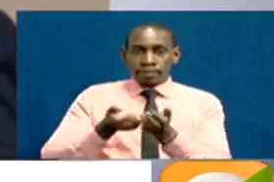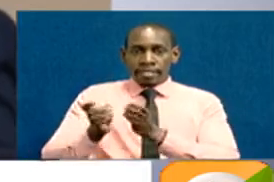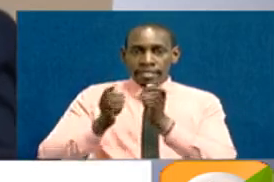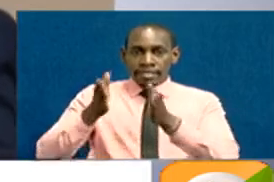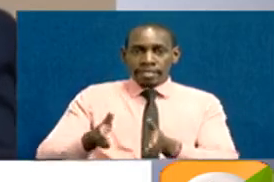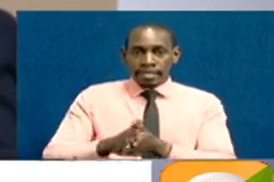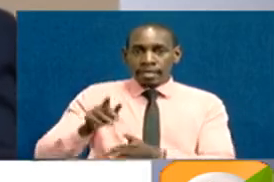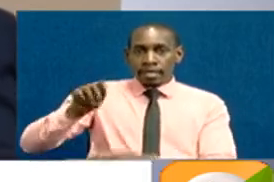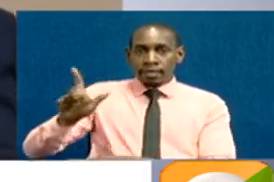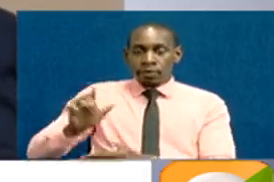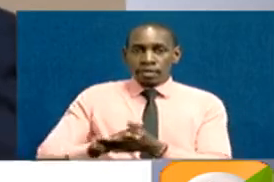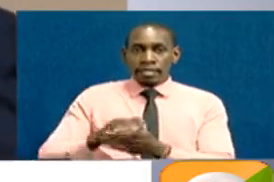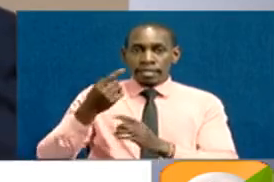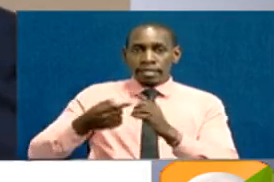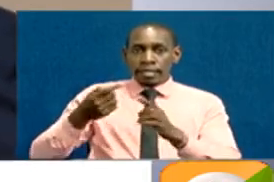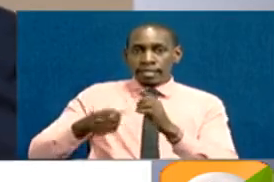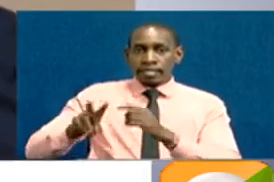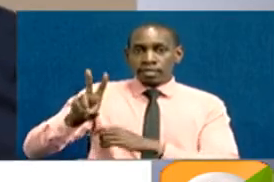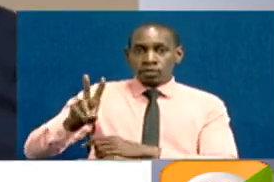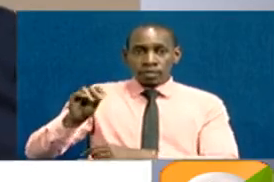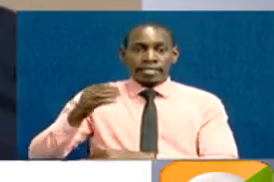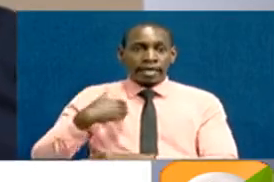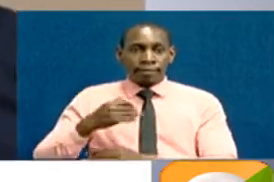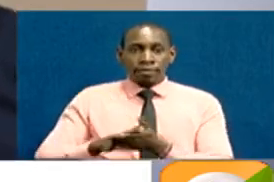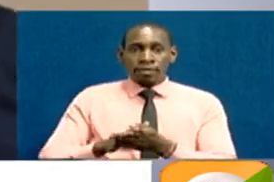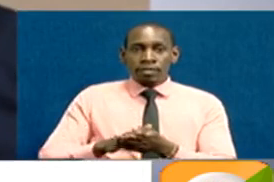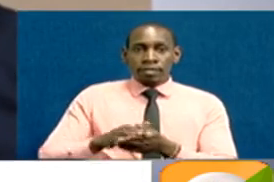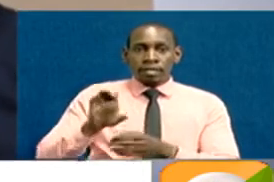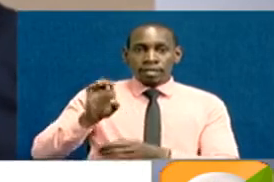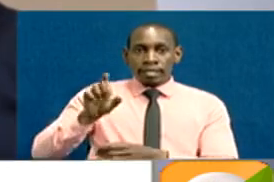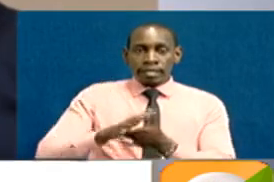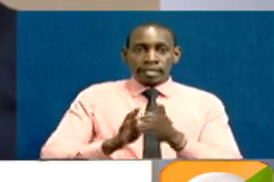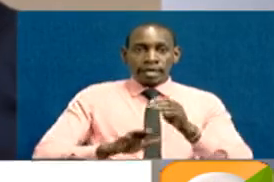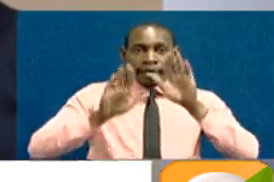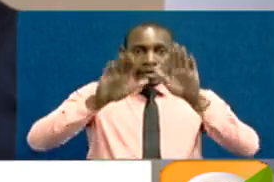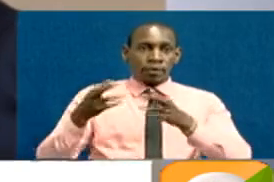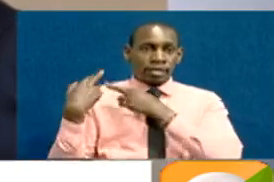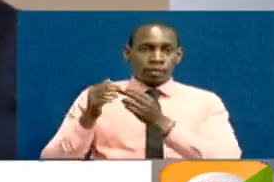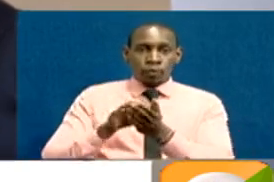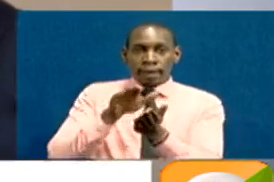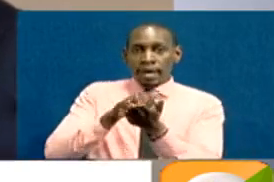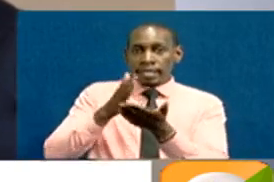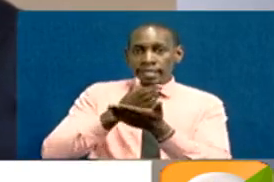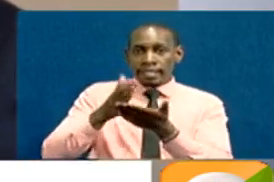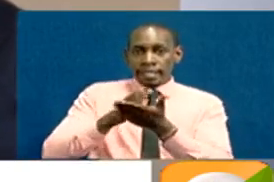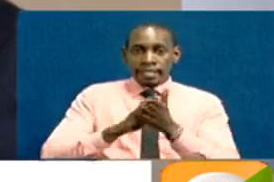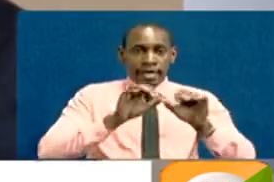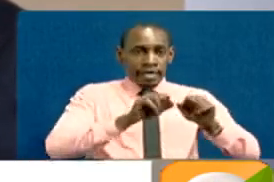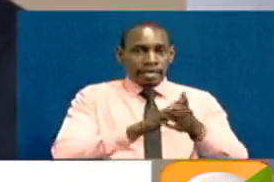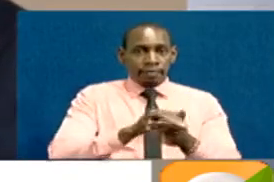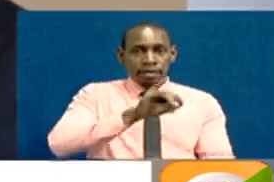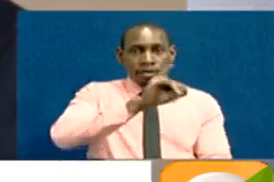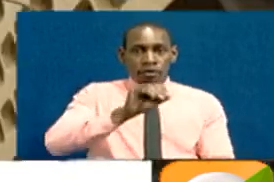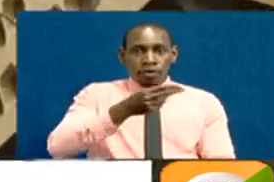Director. Russo has over 20 years of work experience spanning executive and key roles in the banking sector. He takes over from